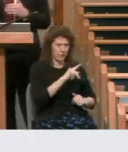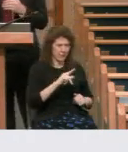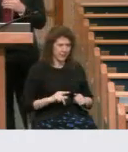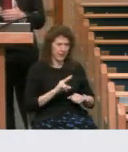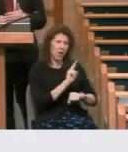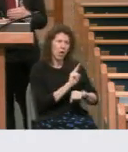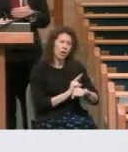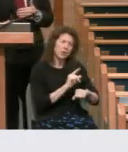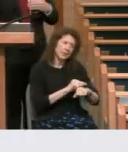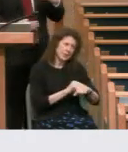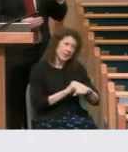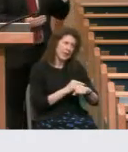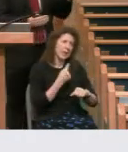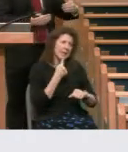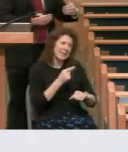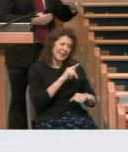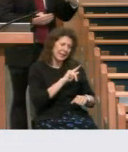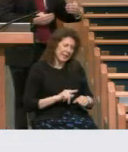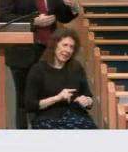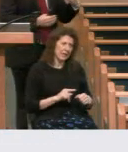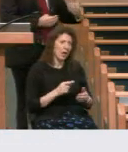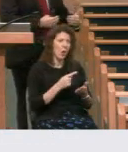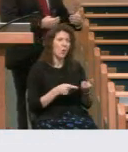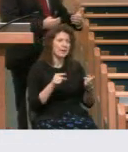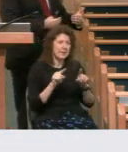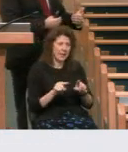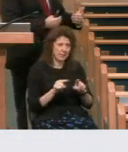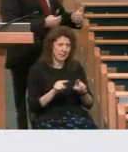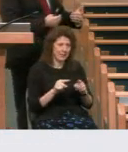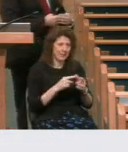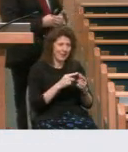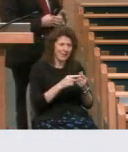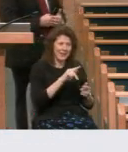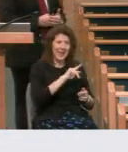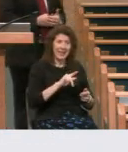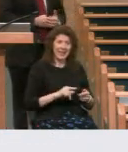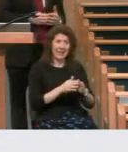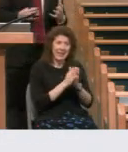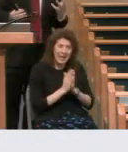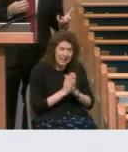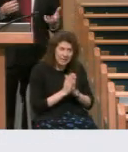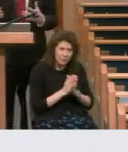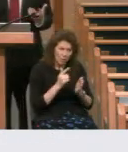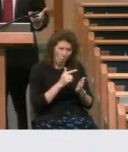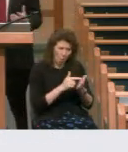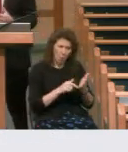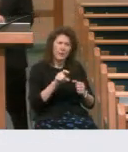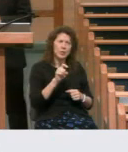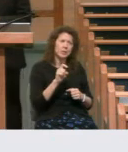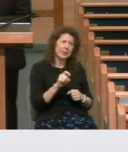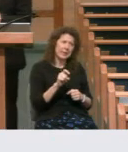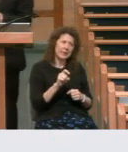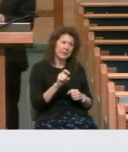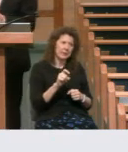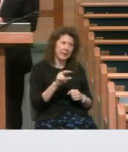say, here's what's happening. And when the king asks, what do you need? Did he hem and haw around and say, well, I'm not sure,